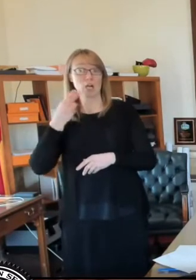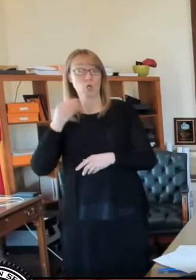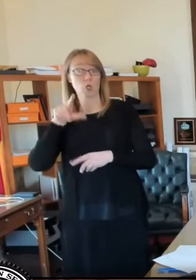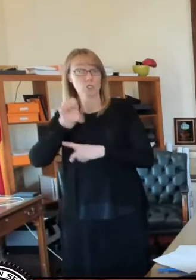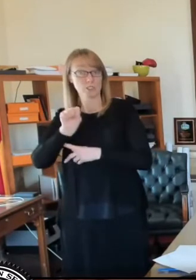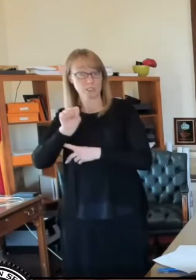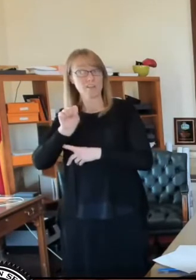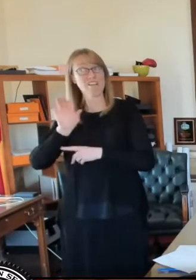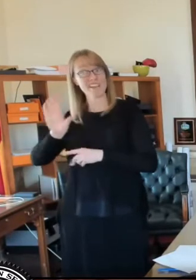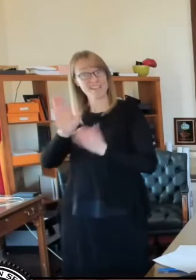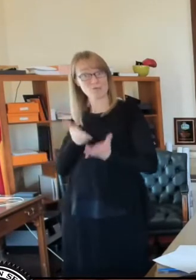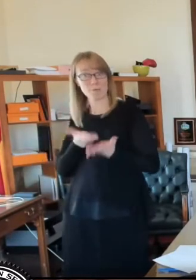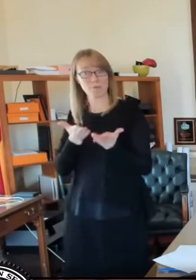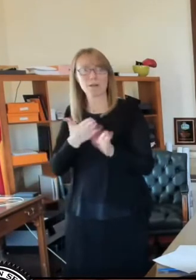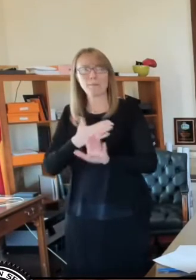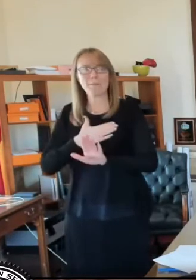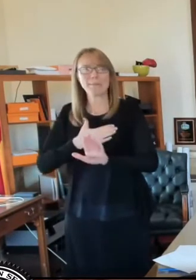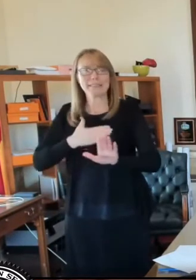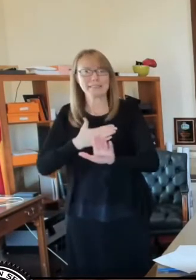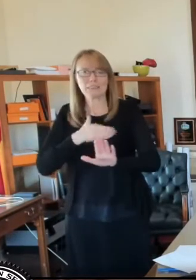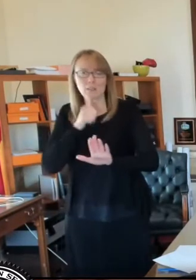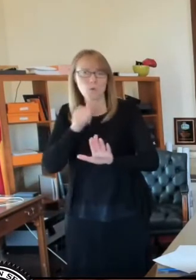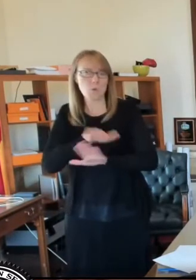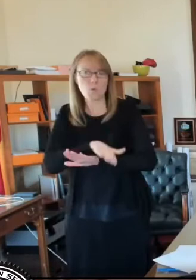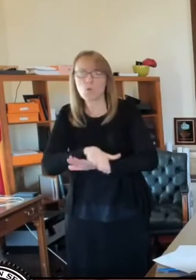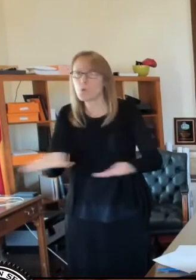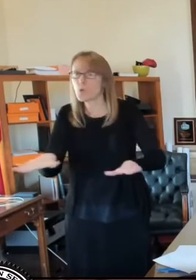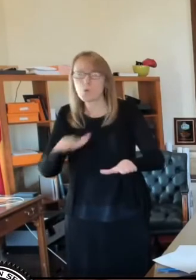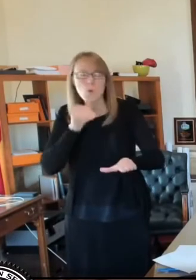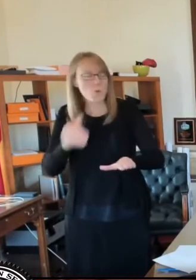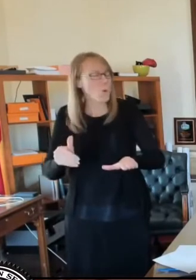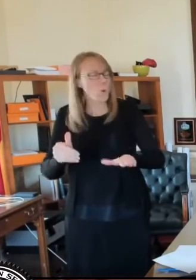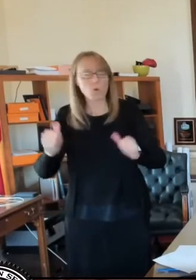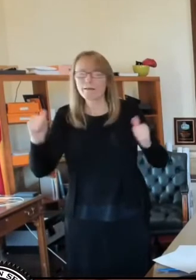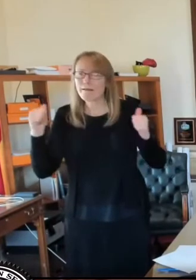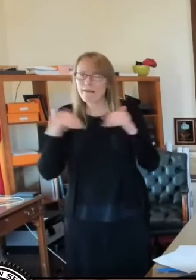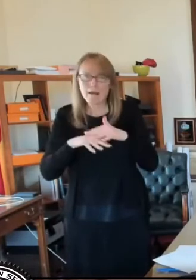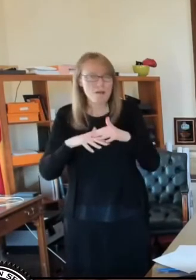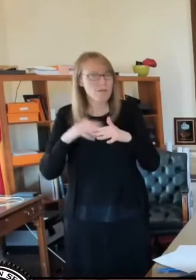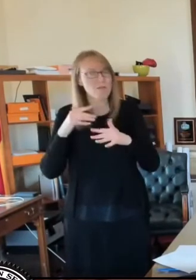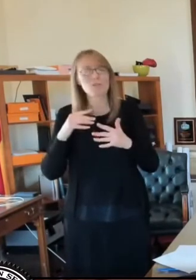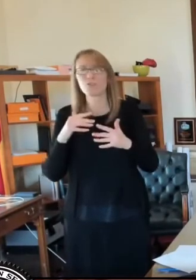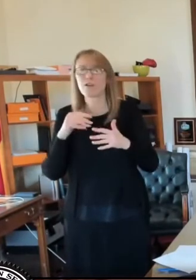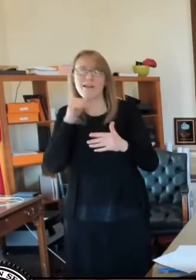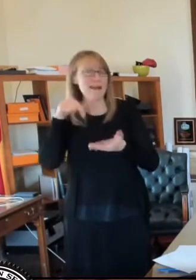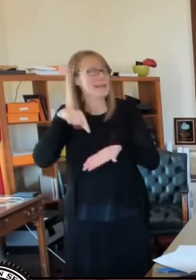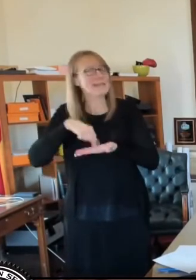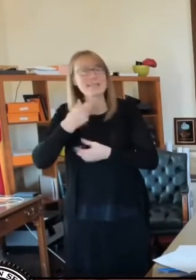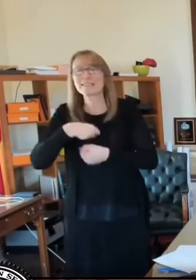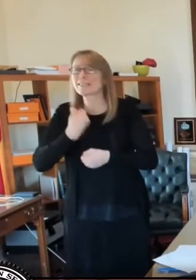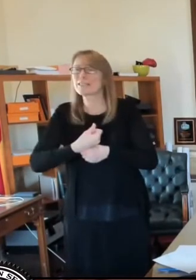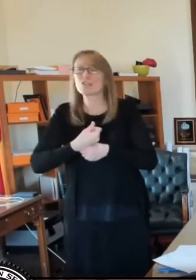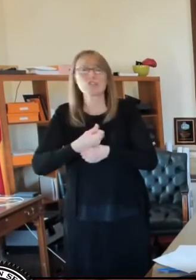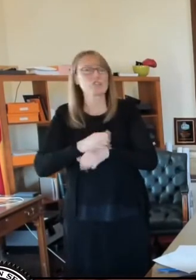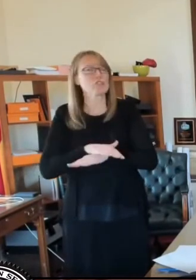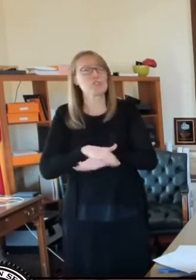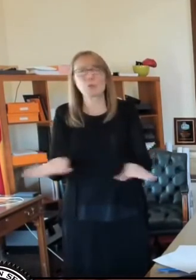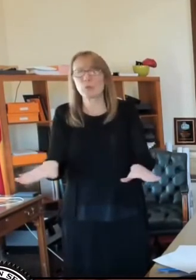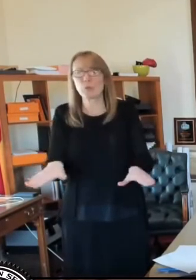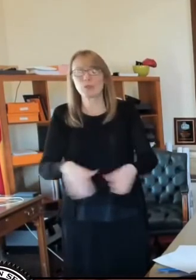hard as that is, please don't do that this year. There is so much COVID in